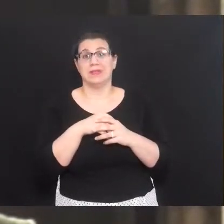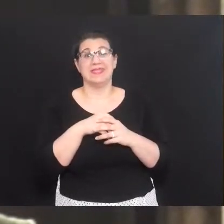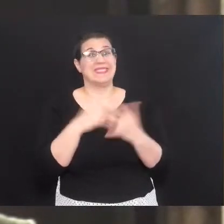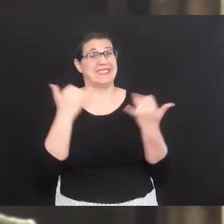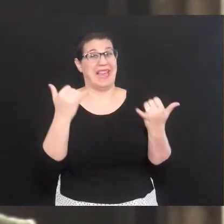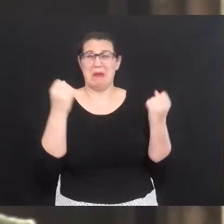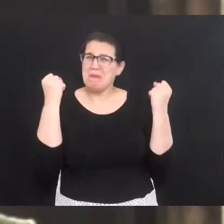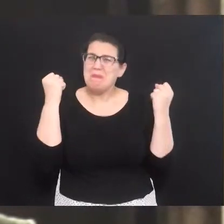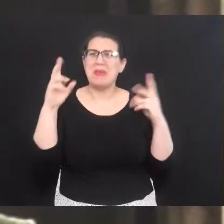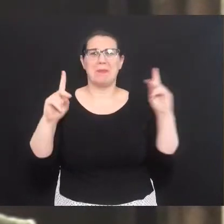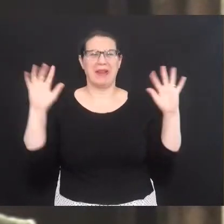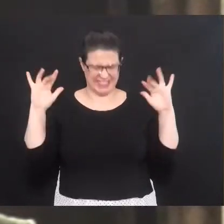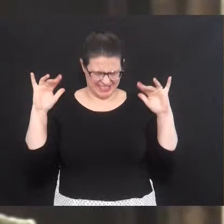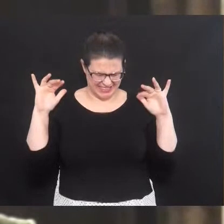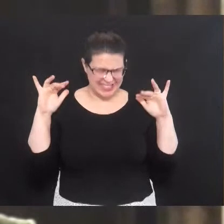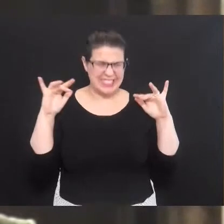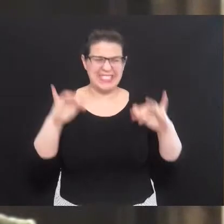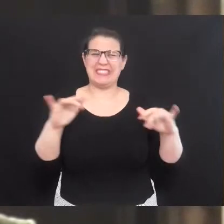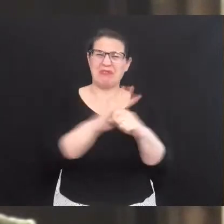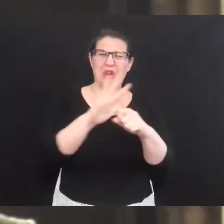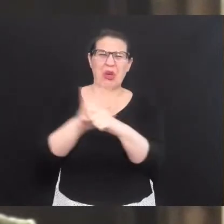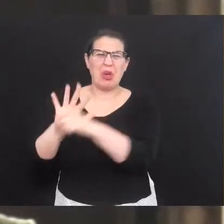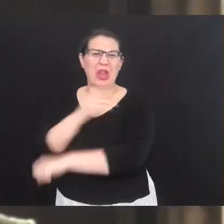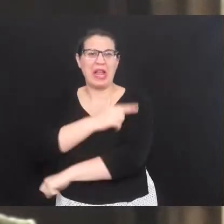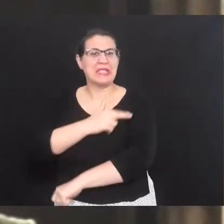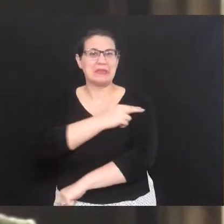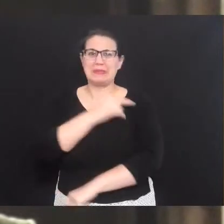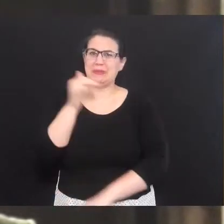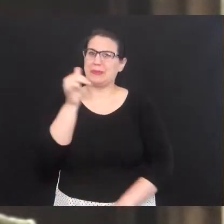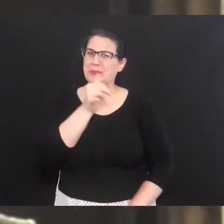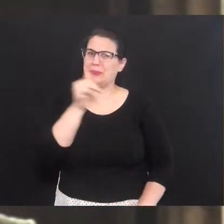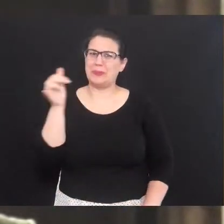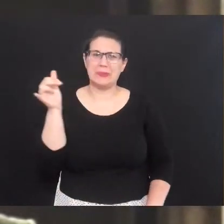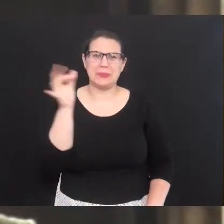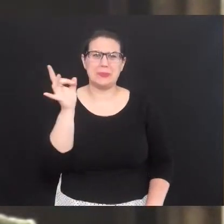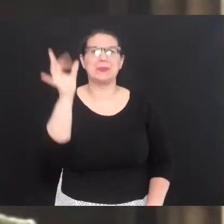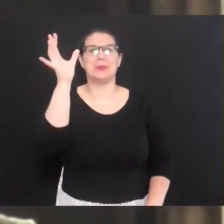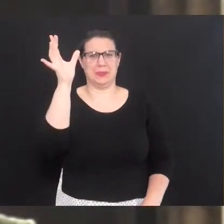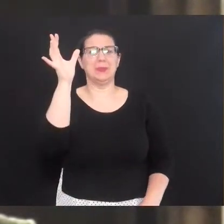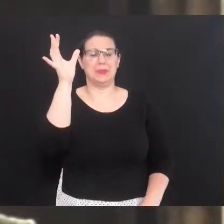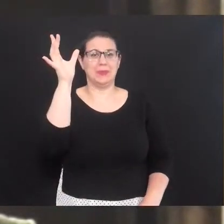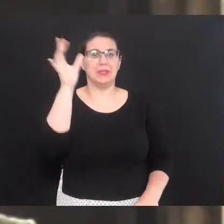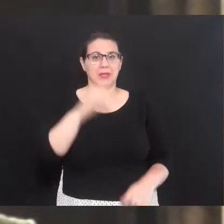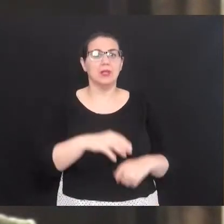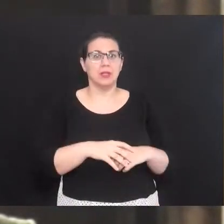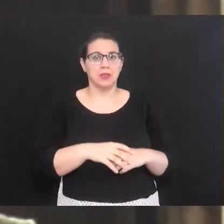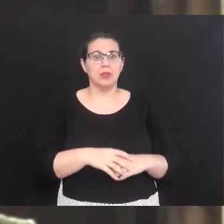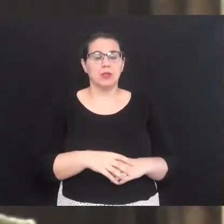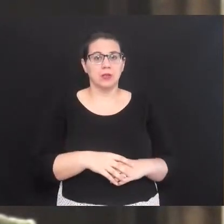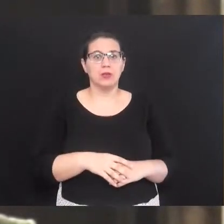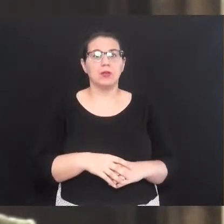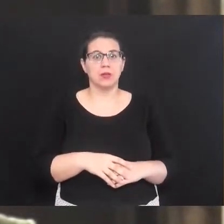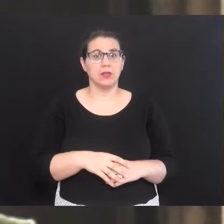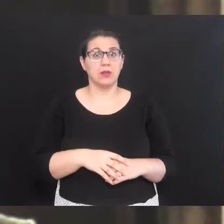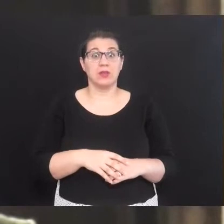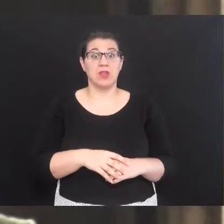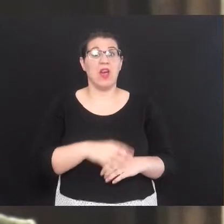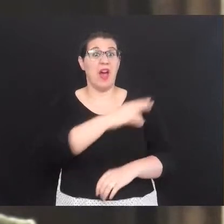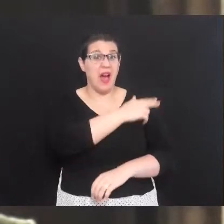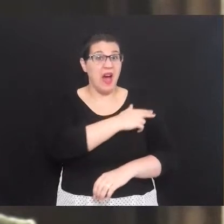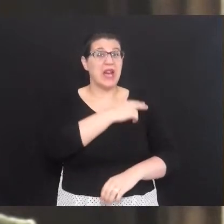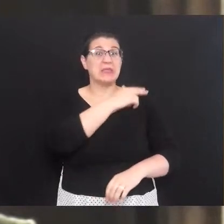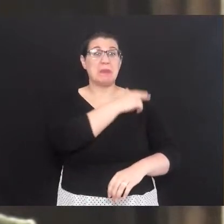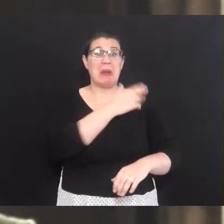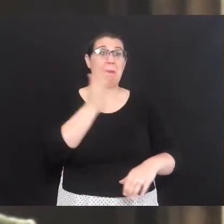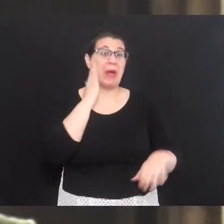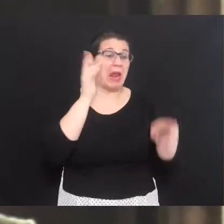as we've seen before. And we've reached that level of hospital bed capacity taken